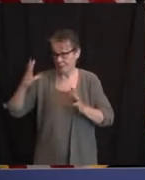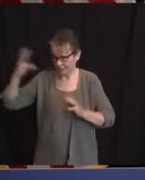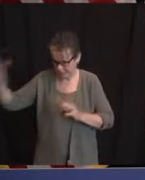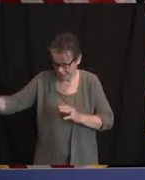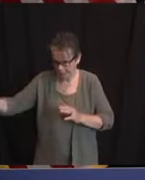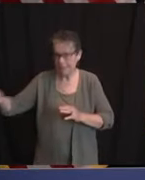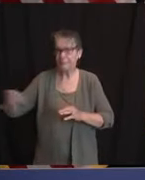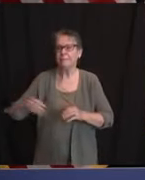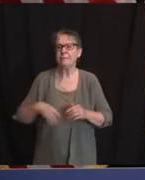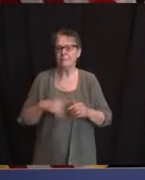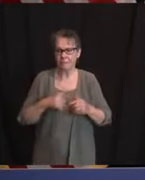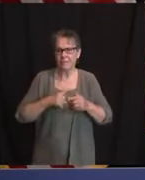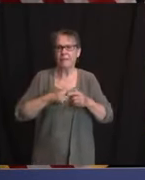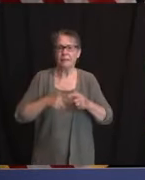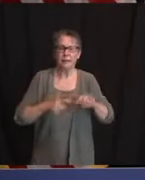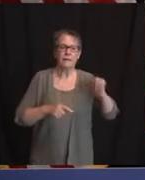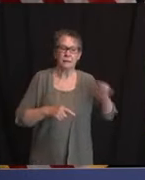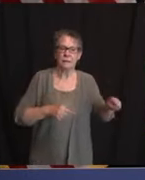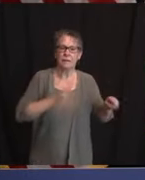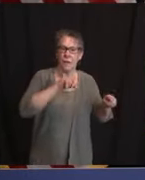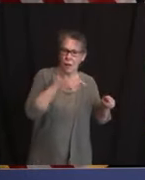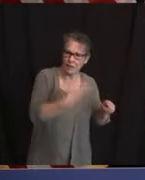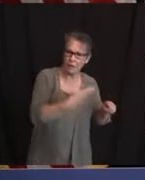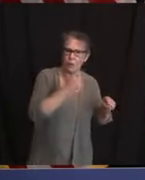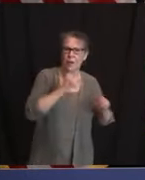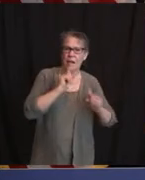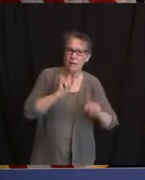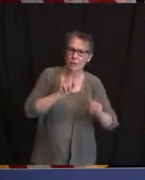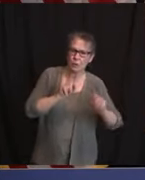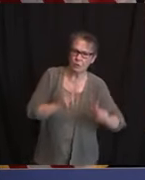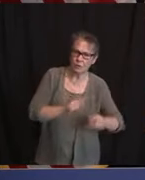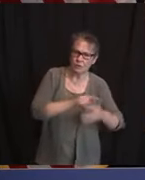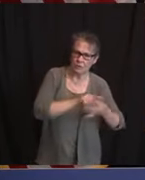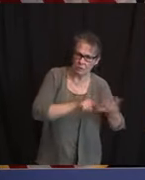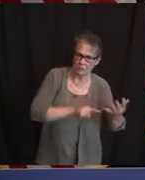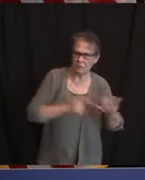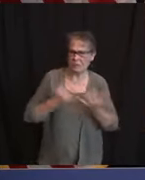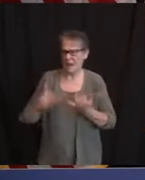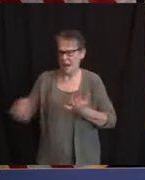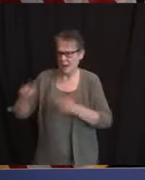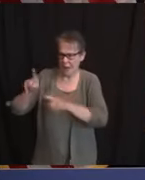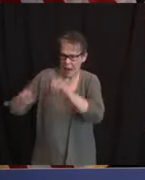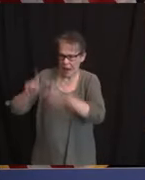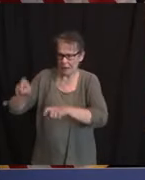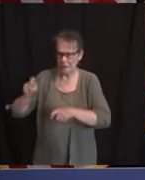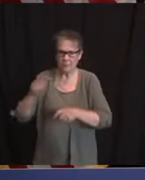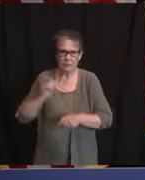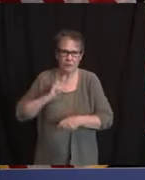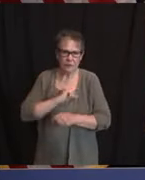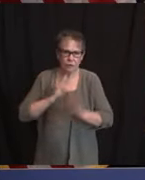hello. Martel's got the mic. Hi. Senator, can you give us an indication of how many of your